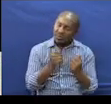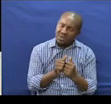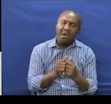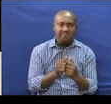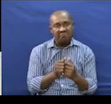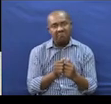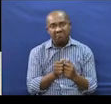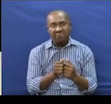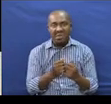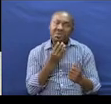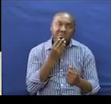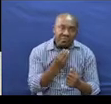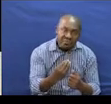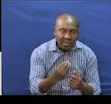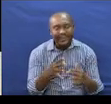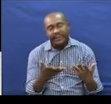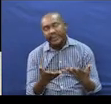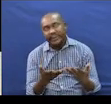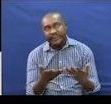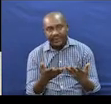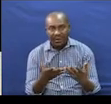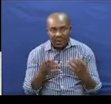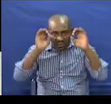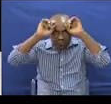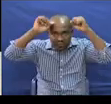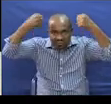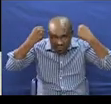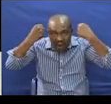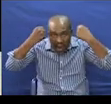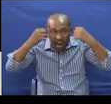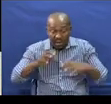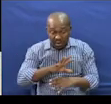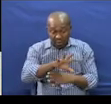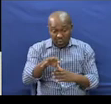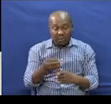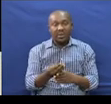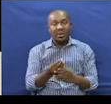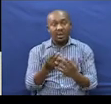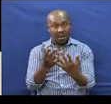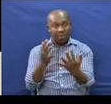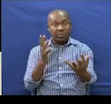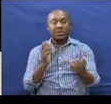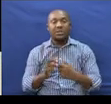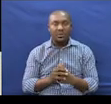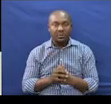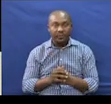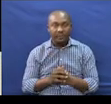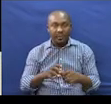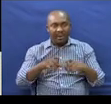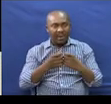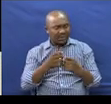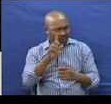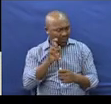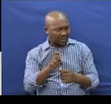sheep. But when we talk about migratory birds, those are populations of birds. But what is